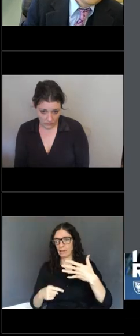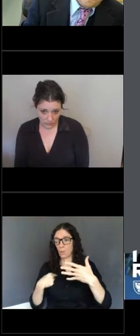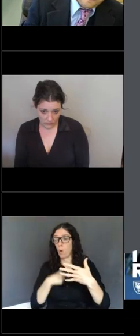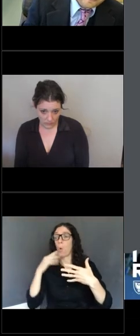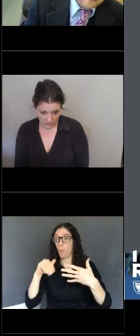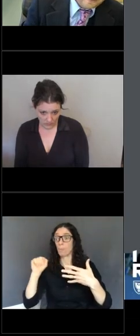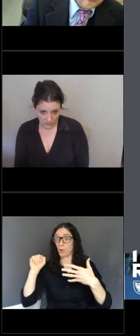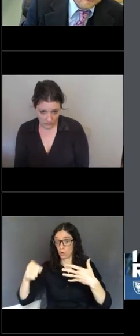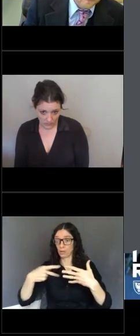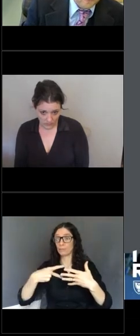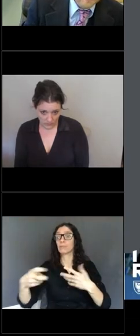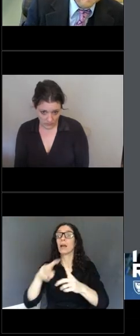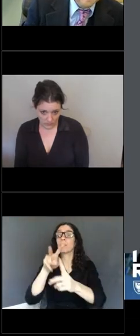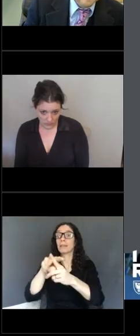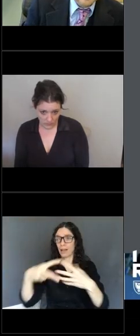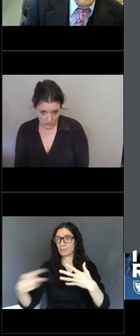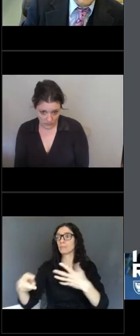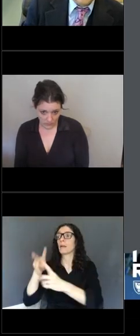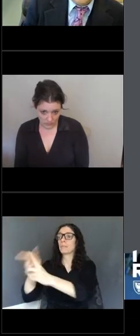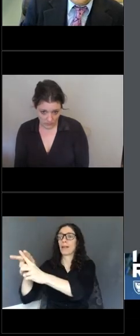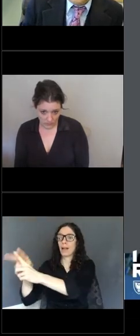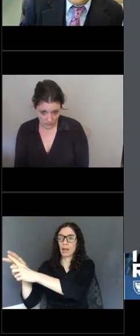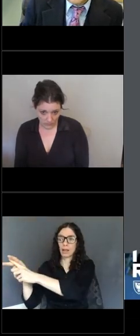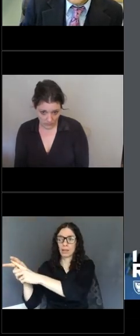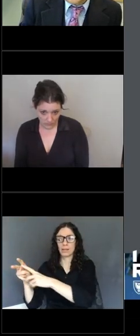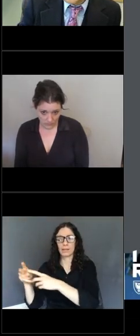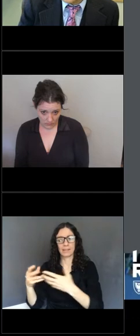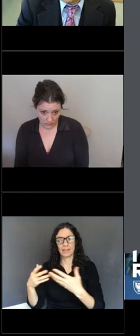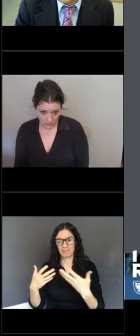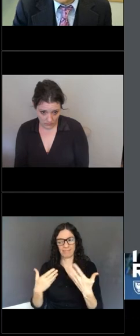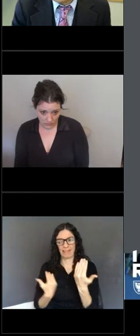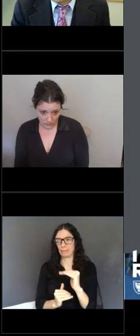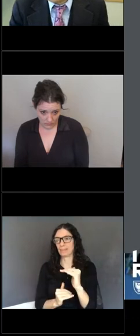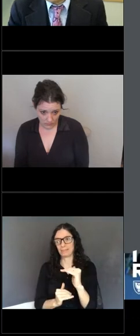and find considerably more. This